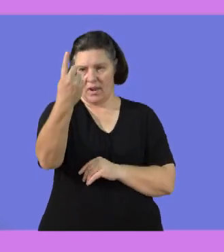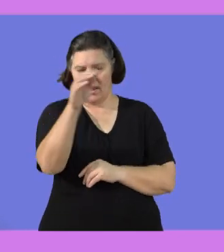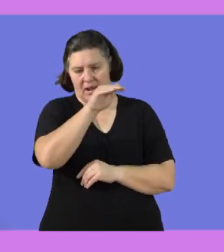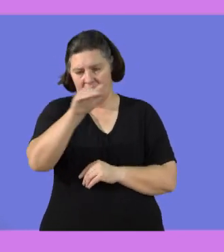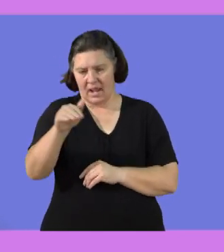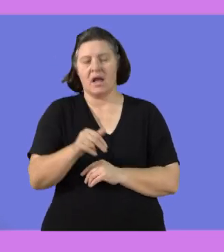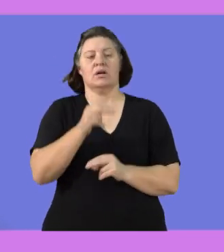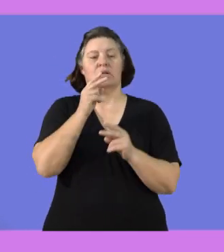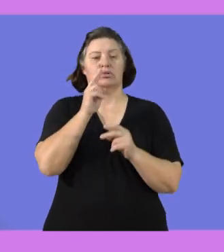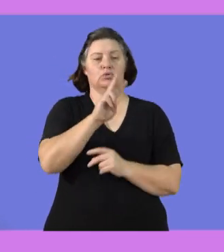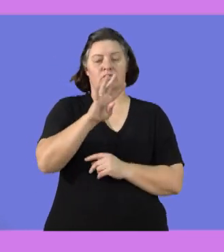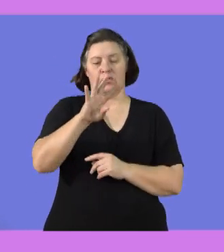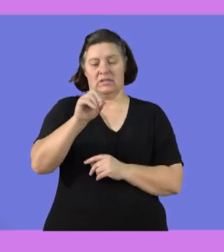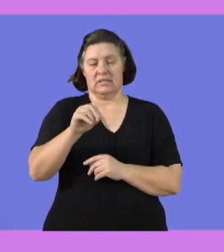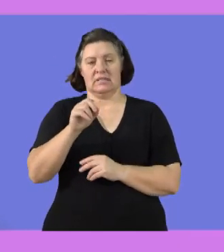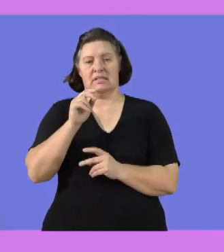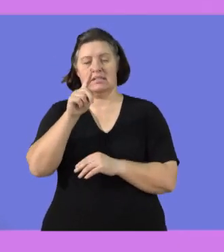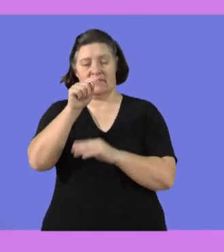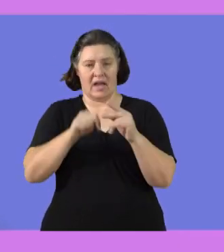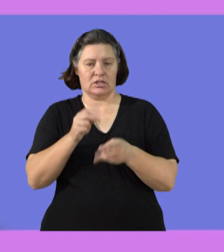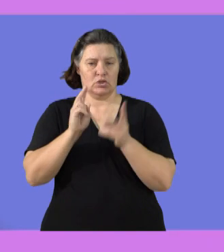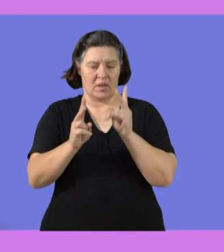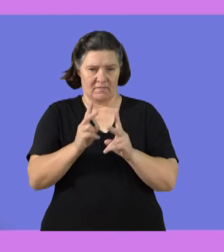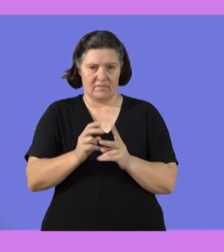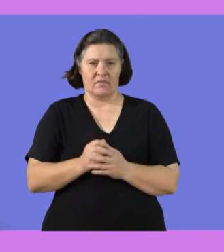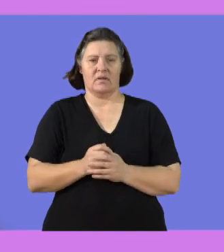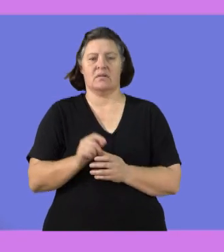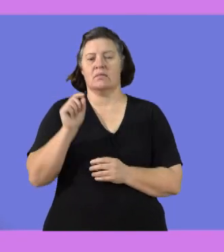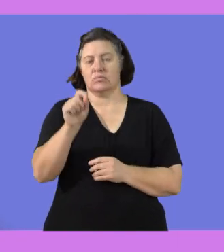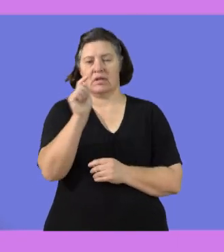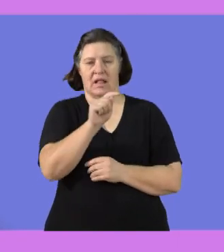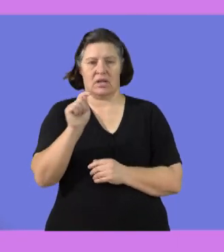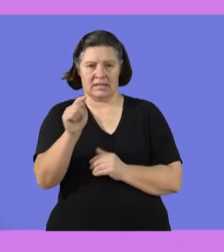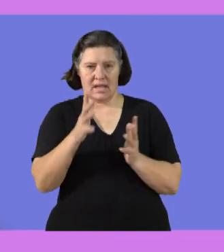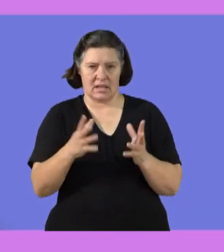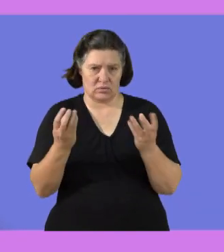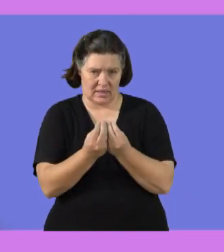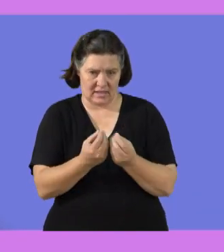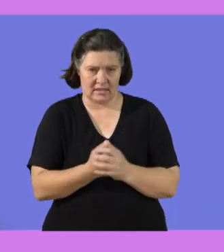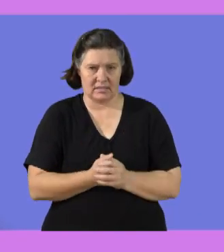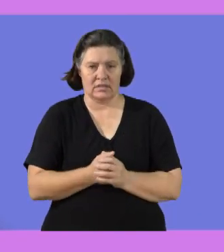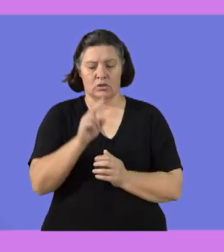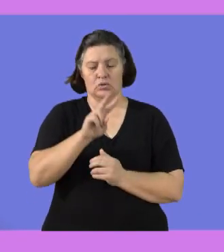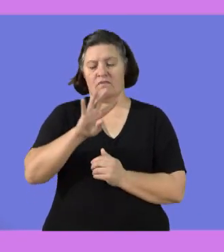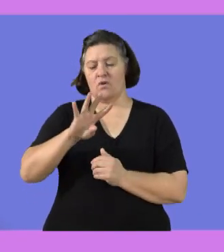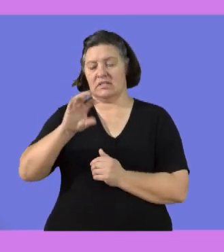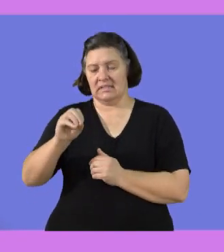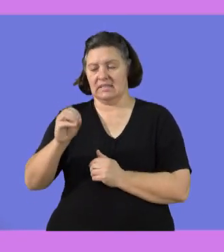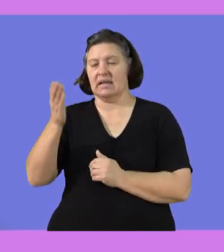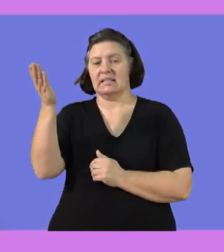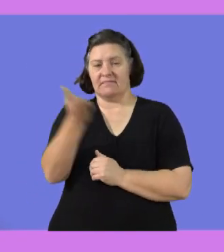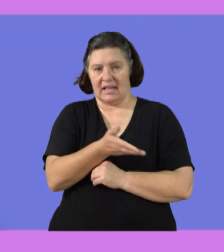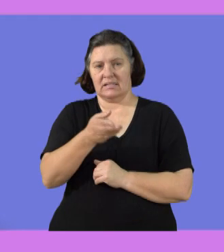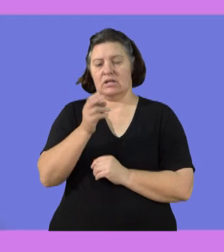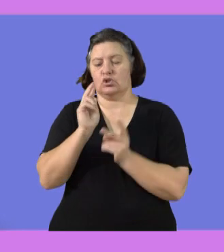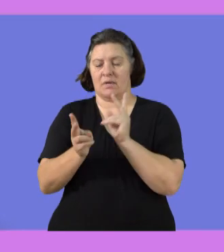1, and 240 divided by 12, let's press the calculator together. 240